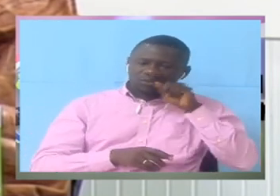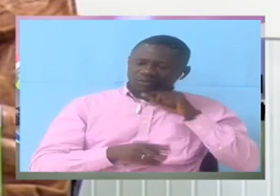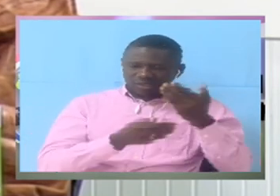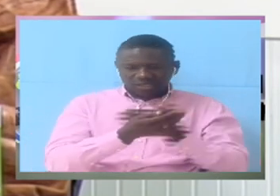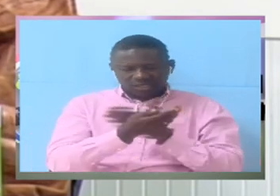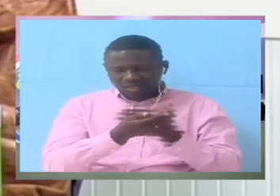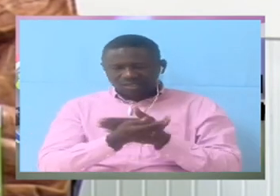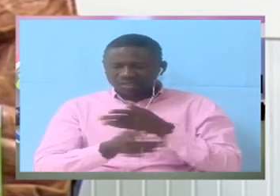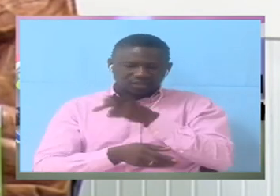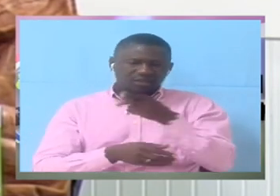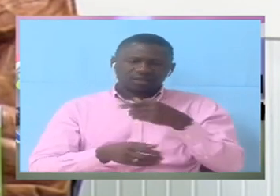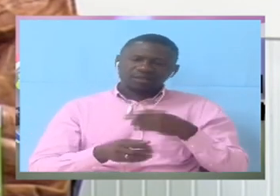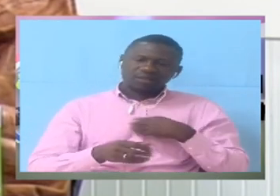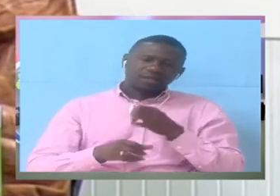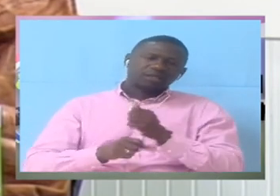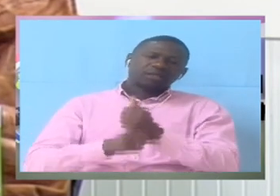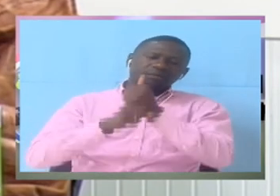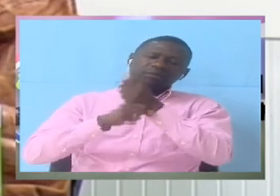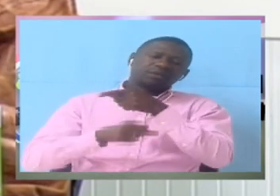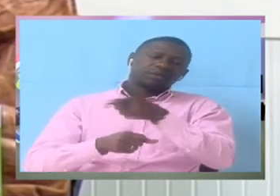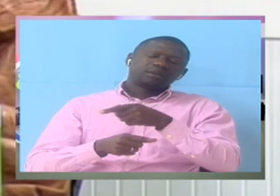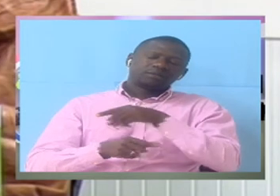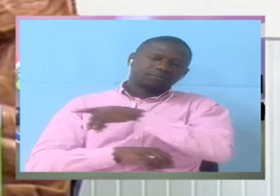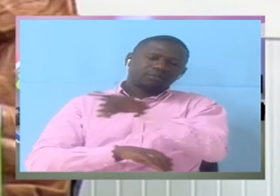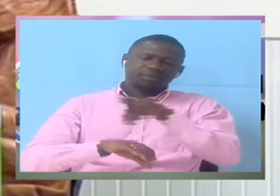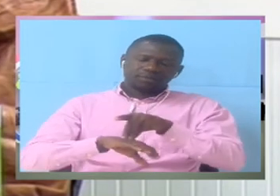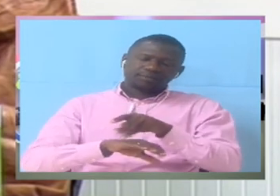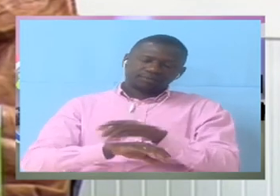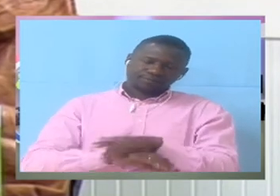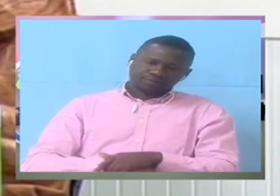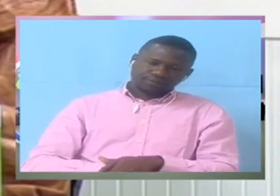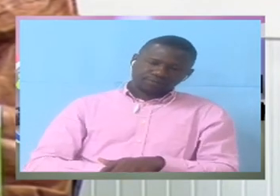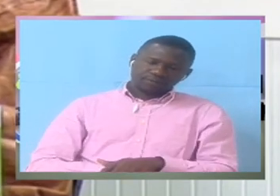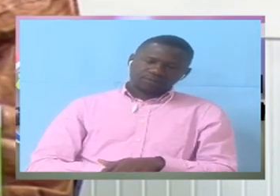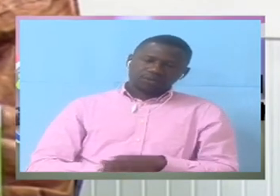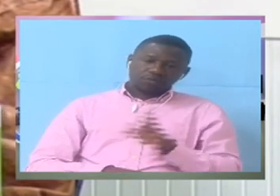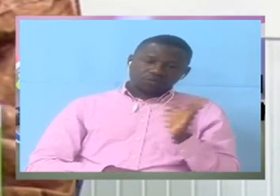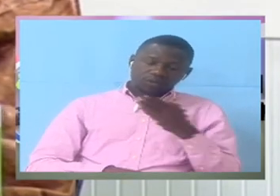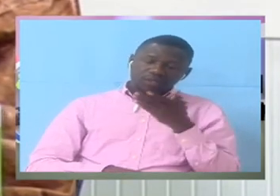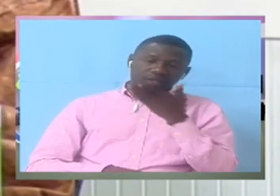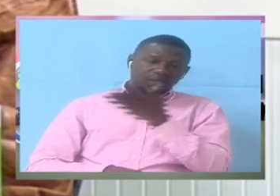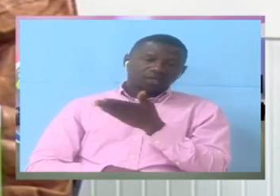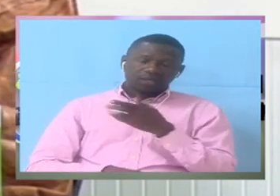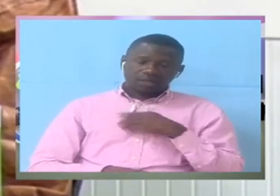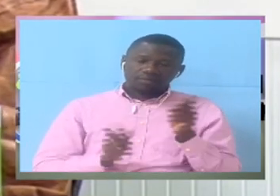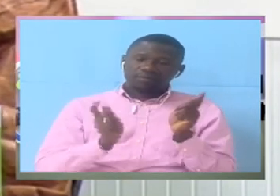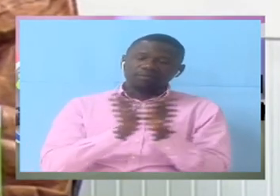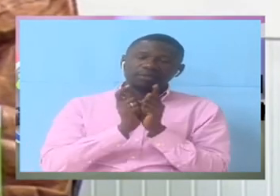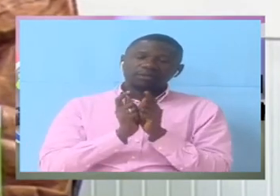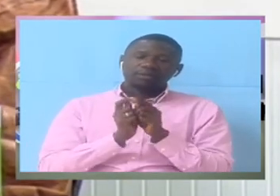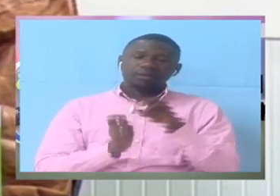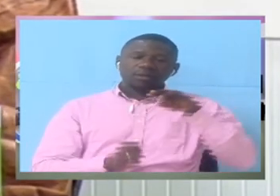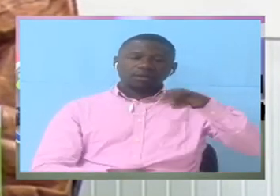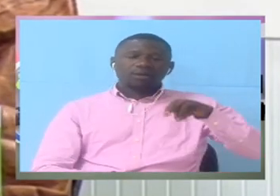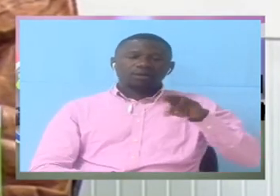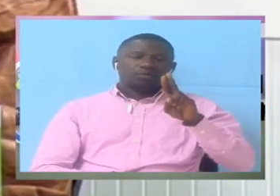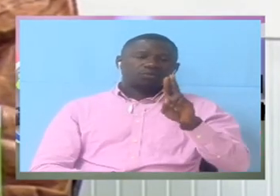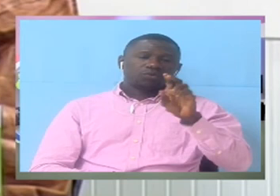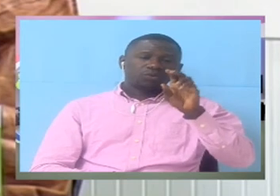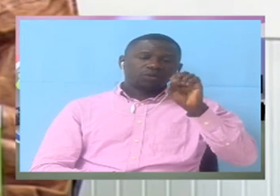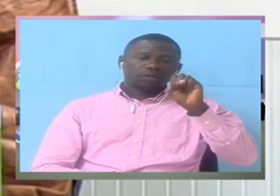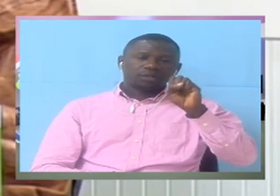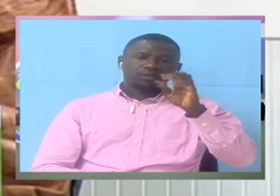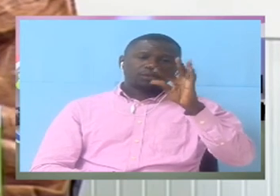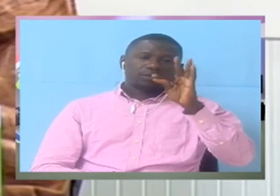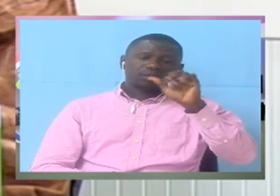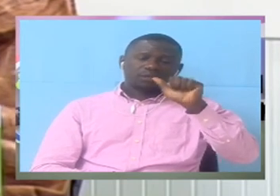are reared in that place. We went there and found Mustafa Jiba